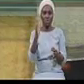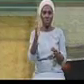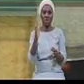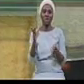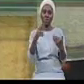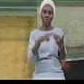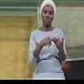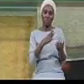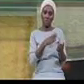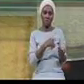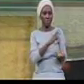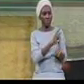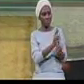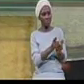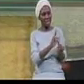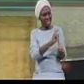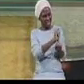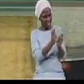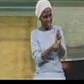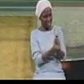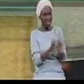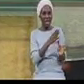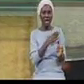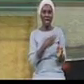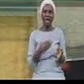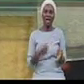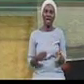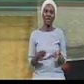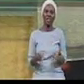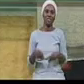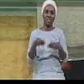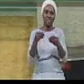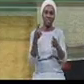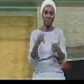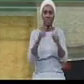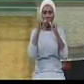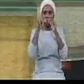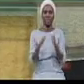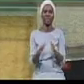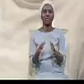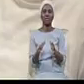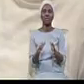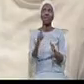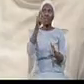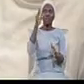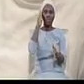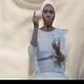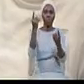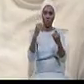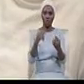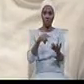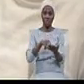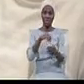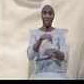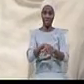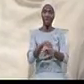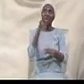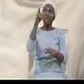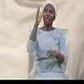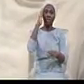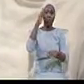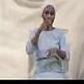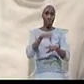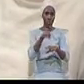and repent and leave a blessing behind him? He will come tonight. He'll touch you